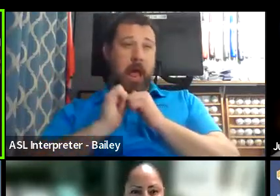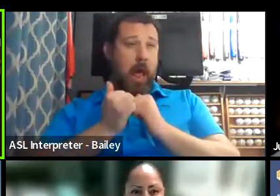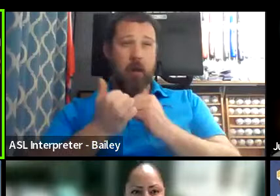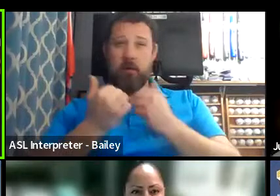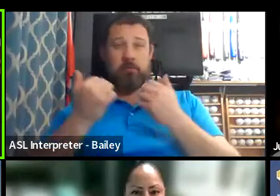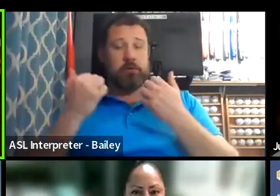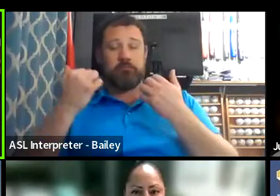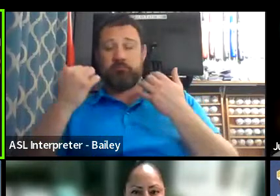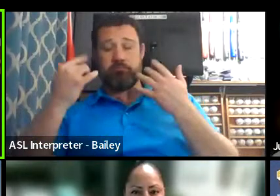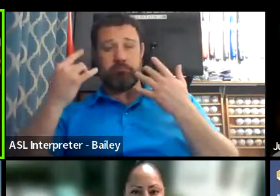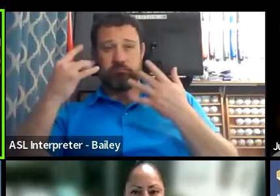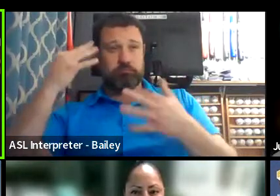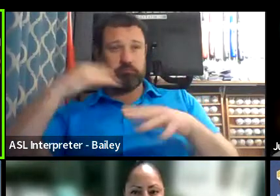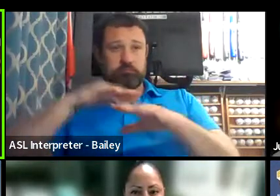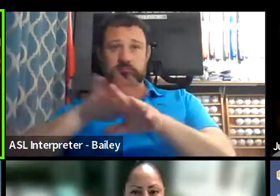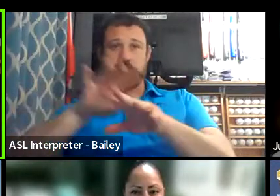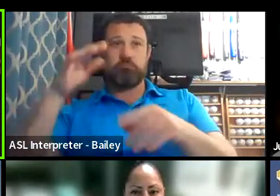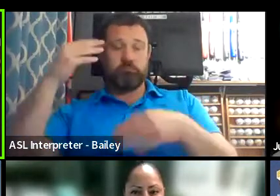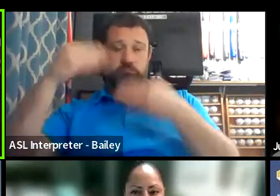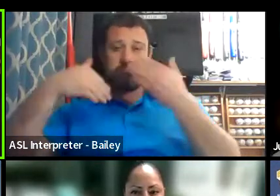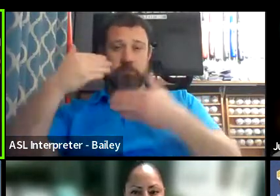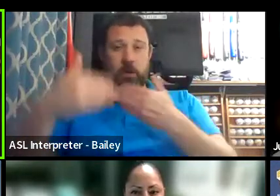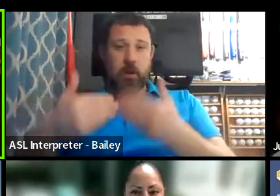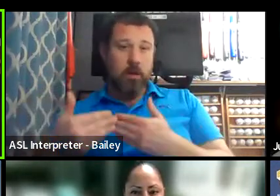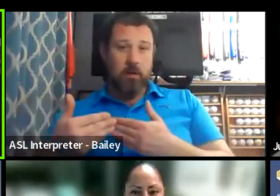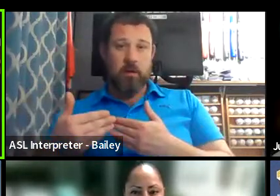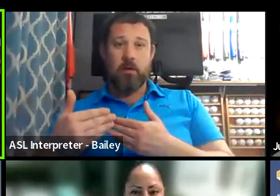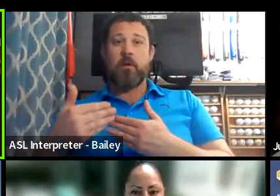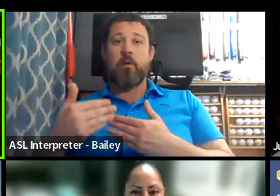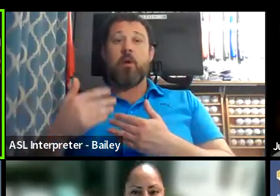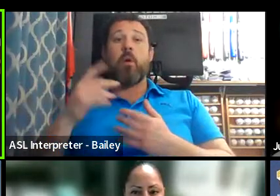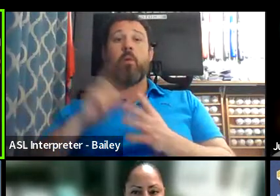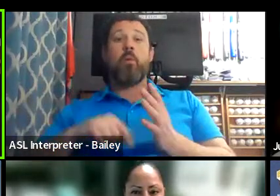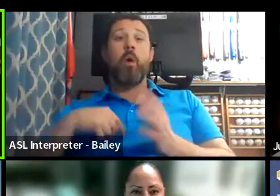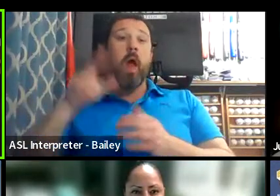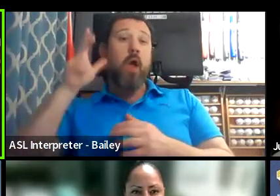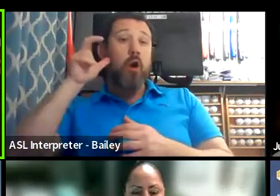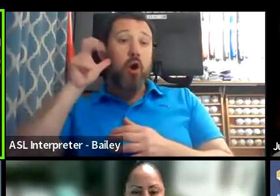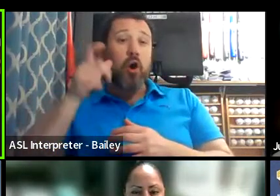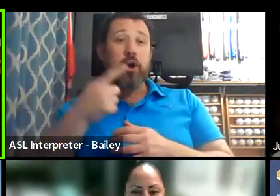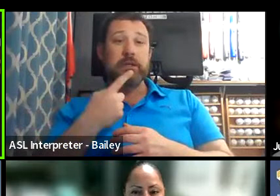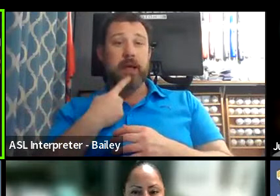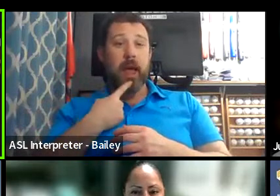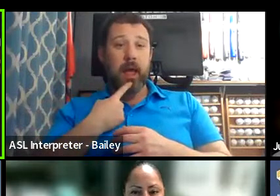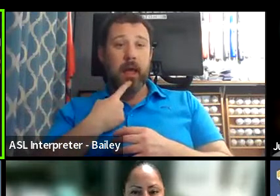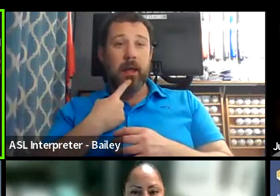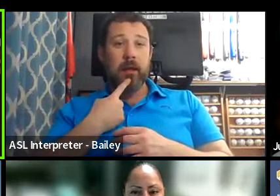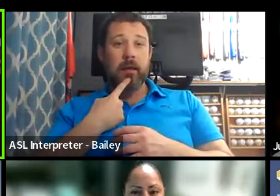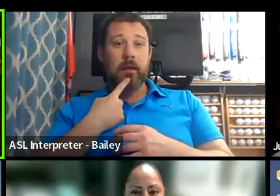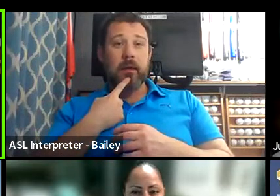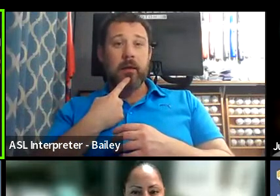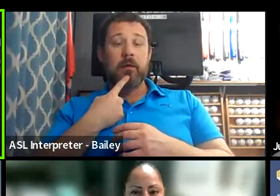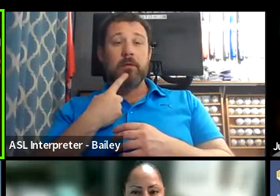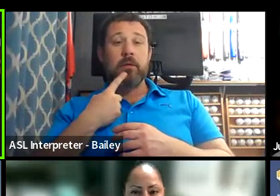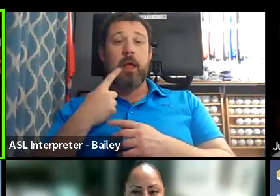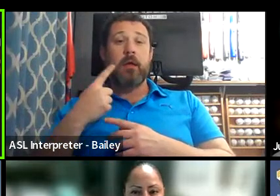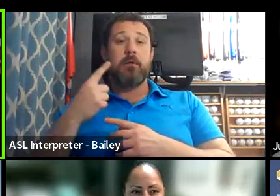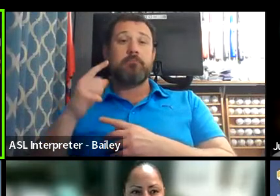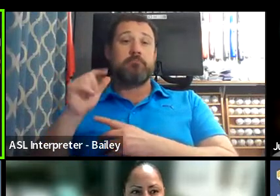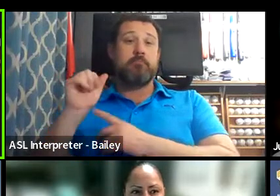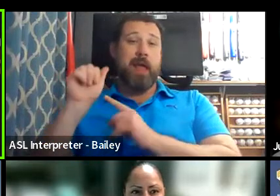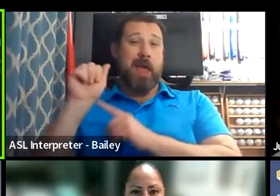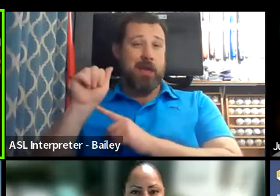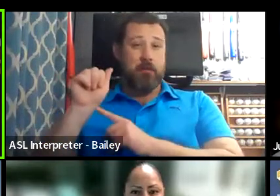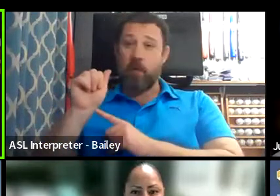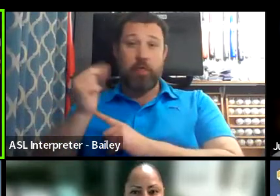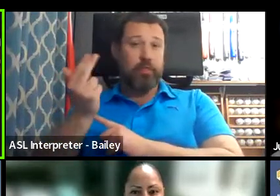all these things and the impacts. But I think what I heard Juan say was that 13% is